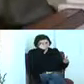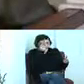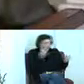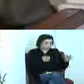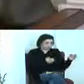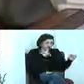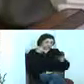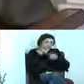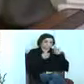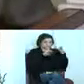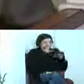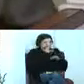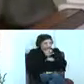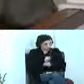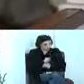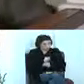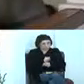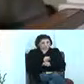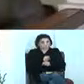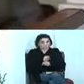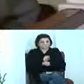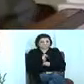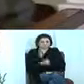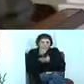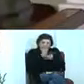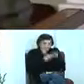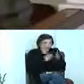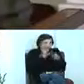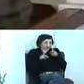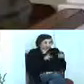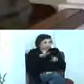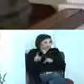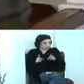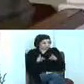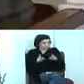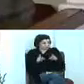emotions, and habits, and even some people